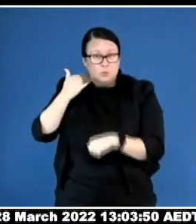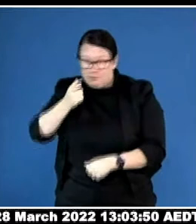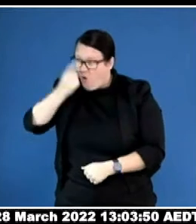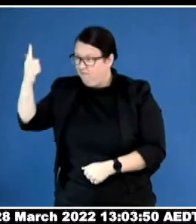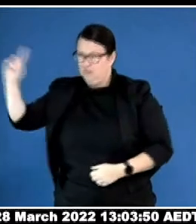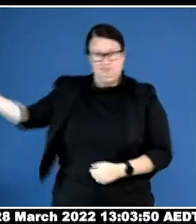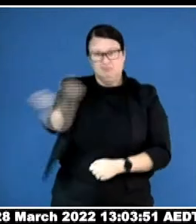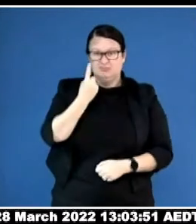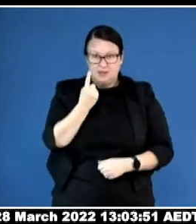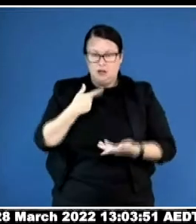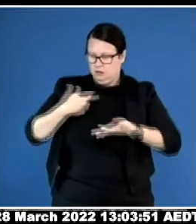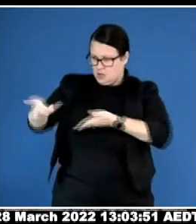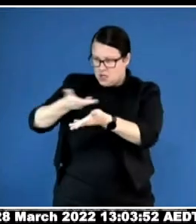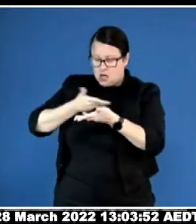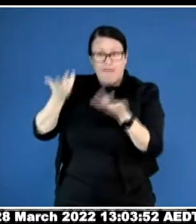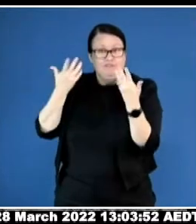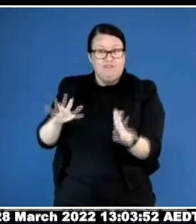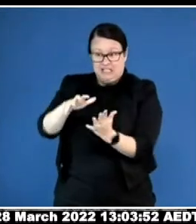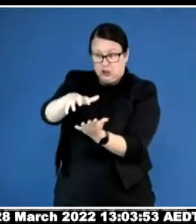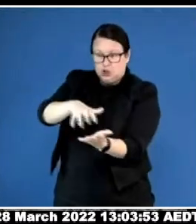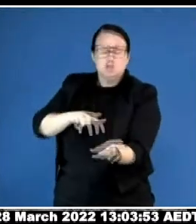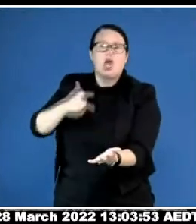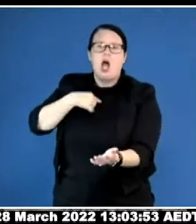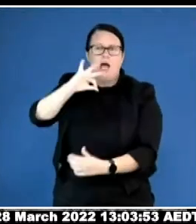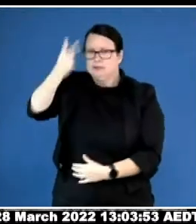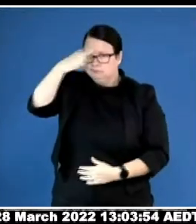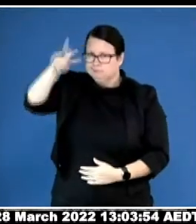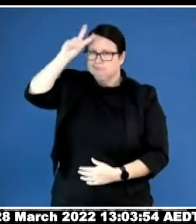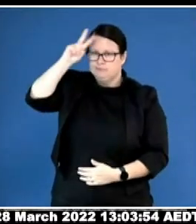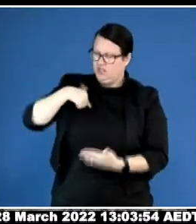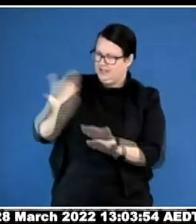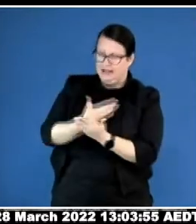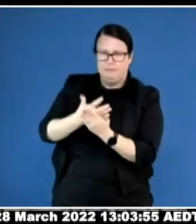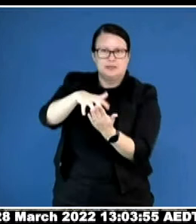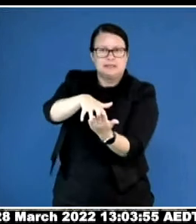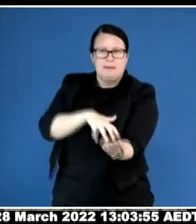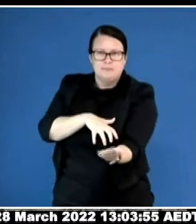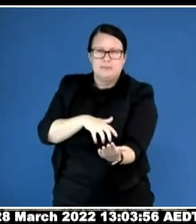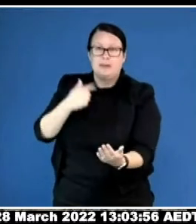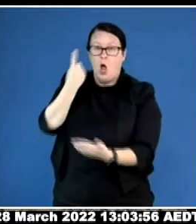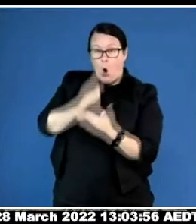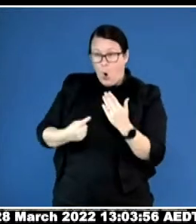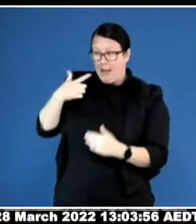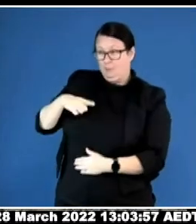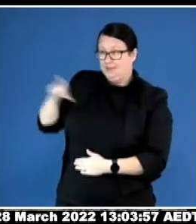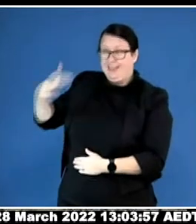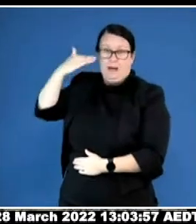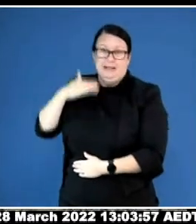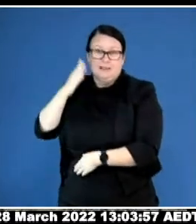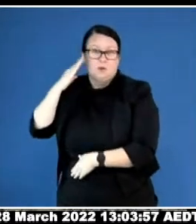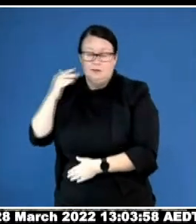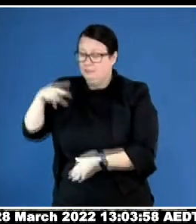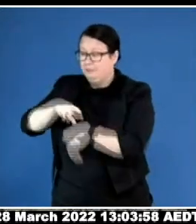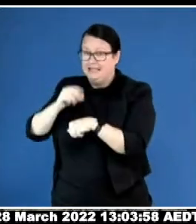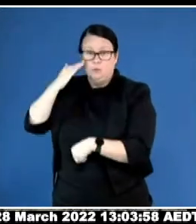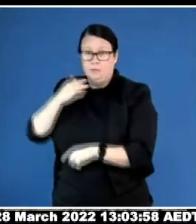did not back down. I did not retract it. But it took that officer to do that. If she hadn't have done that, it would be a very different